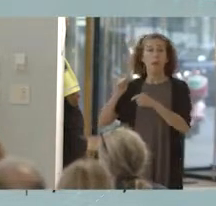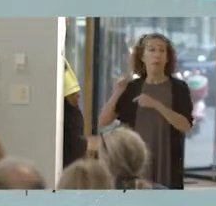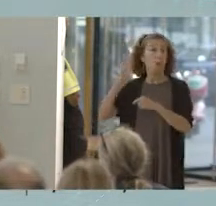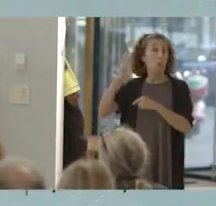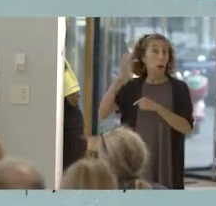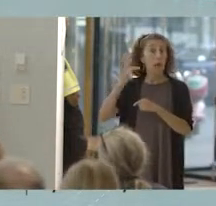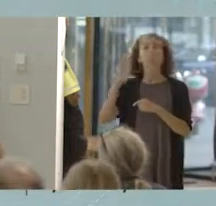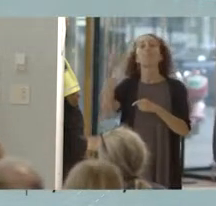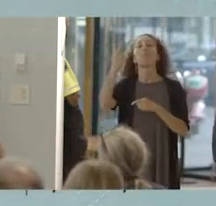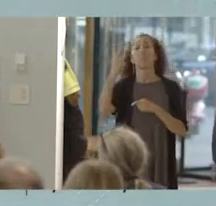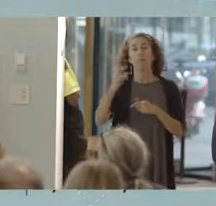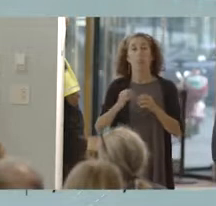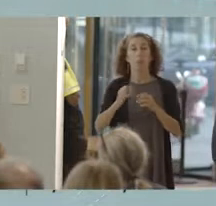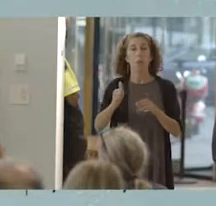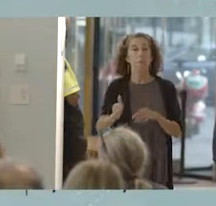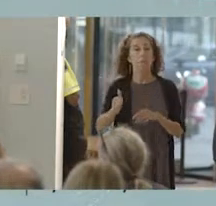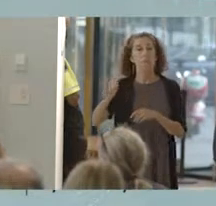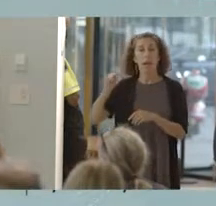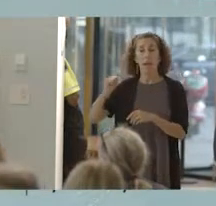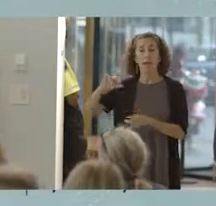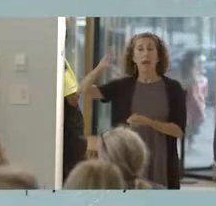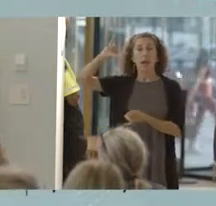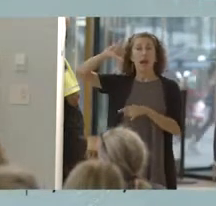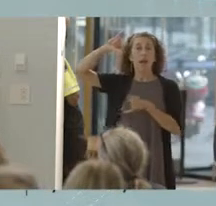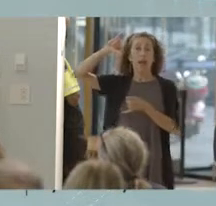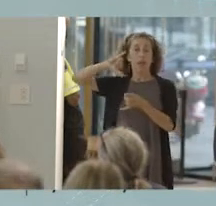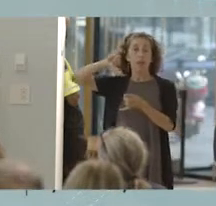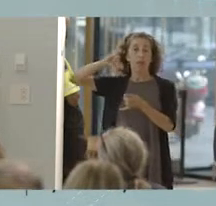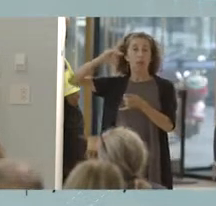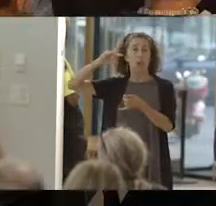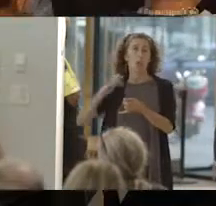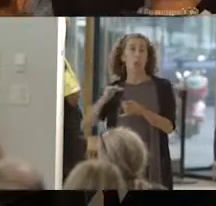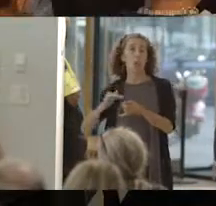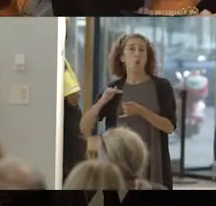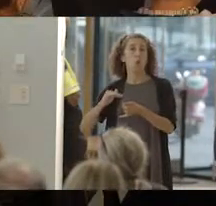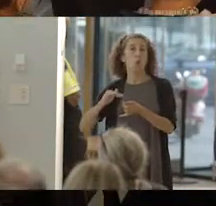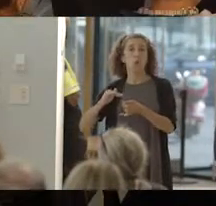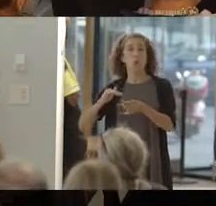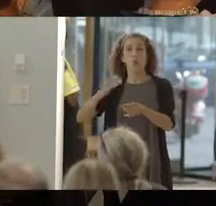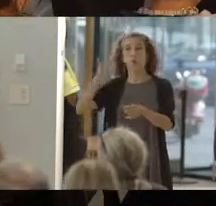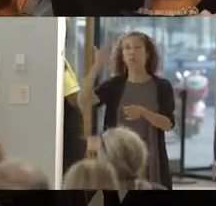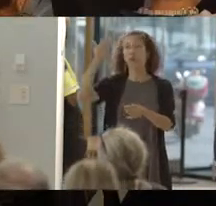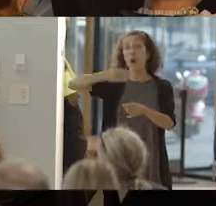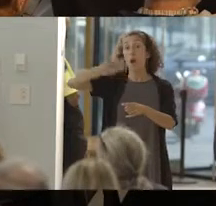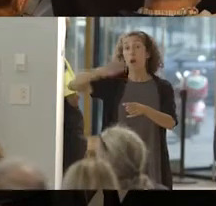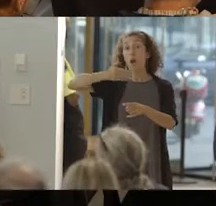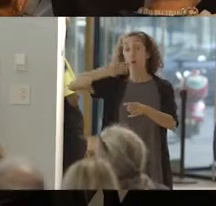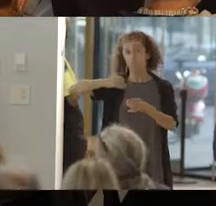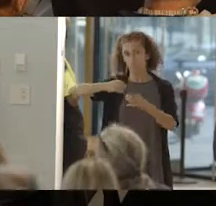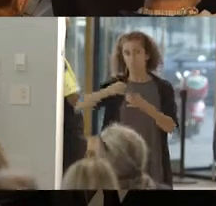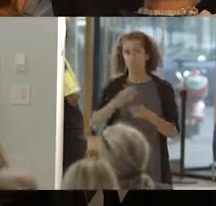to be to reach the design level. Because further out here, there are a lot of waves. The wave action